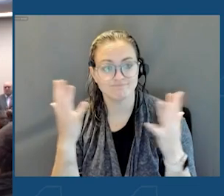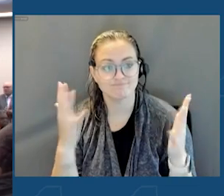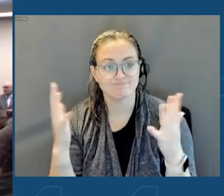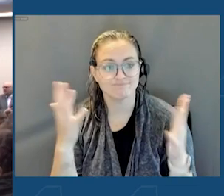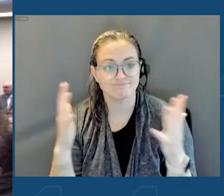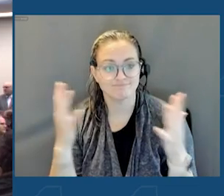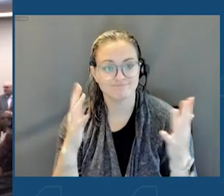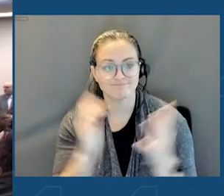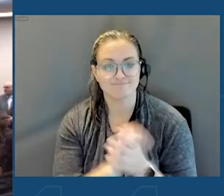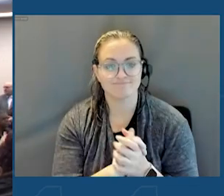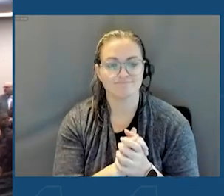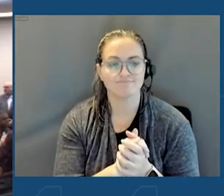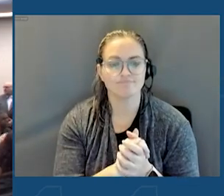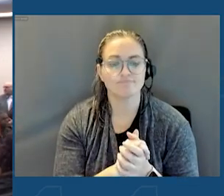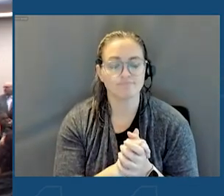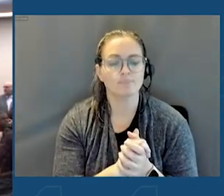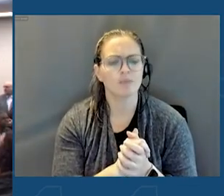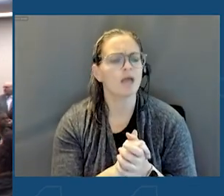And